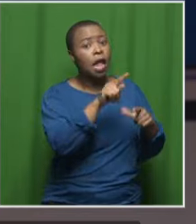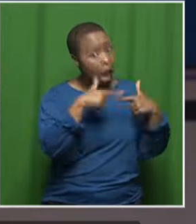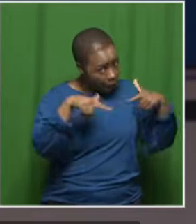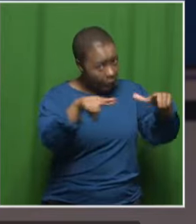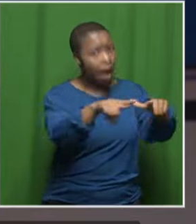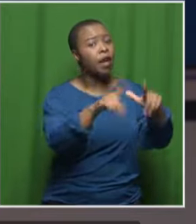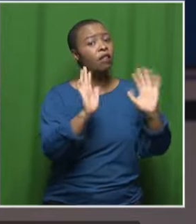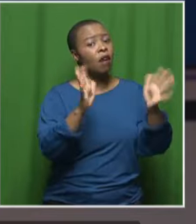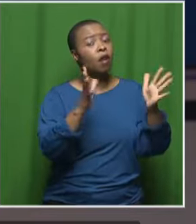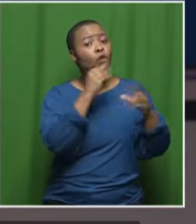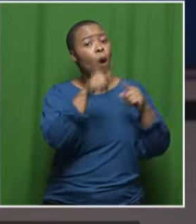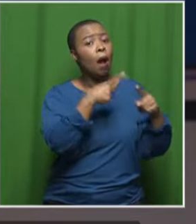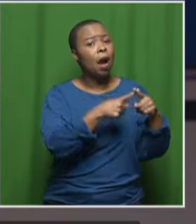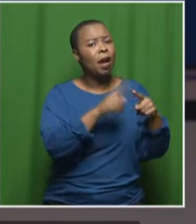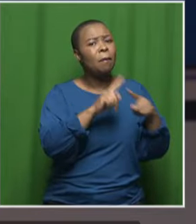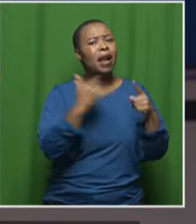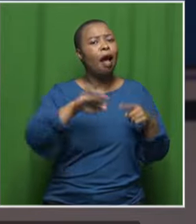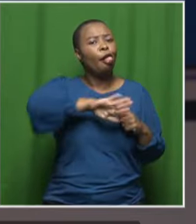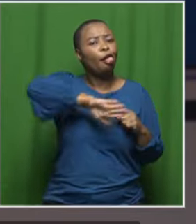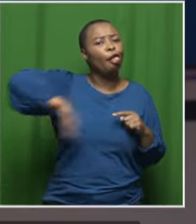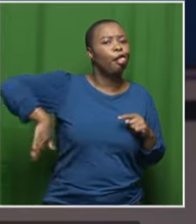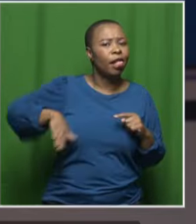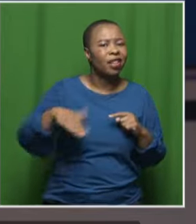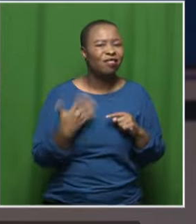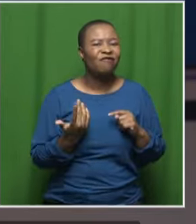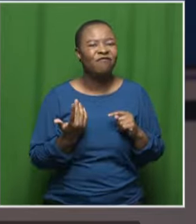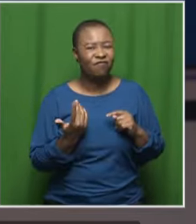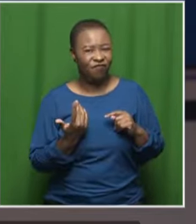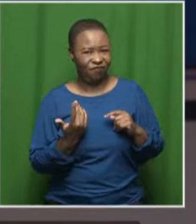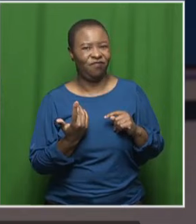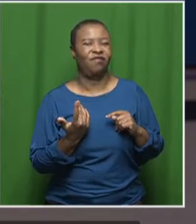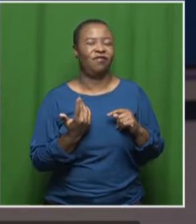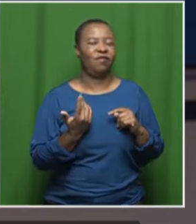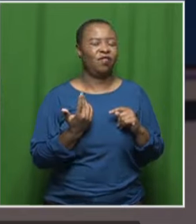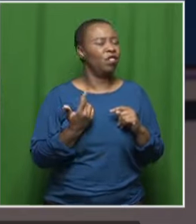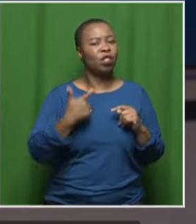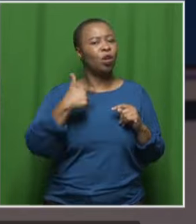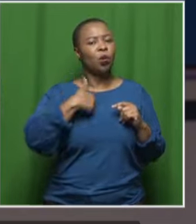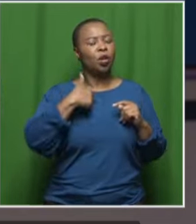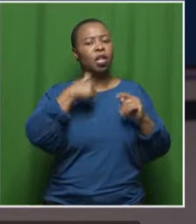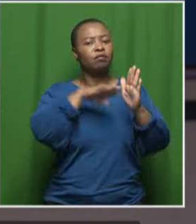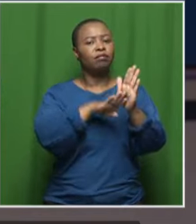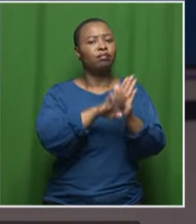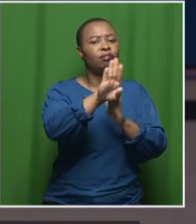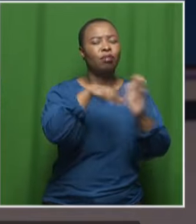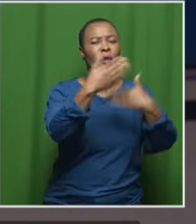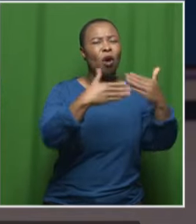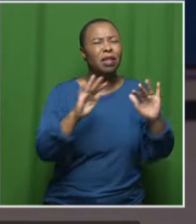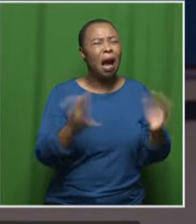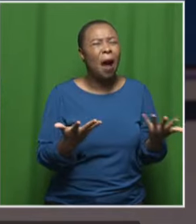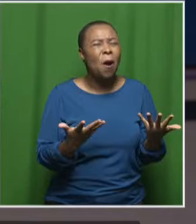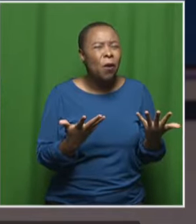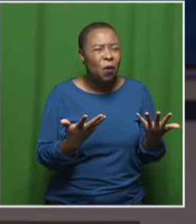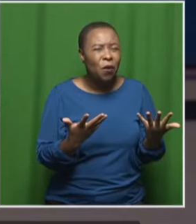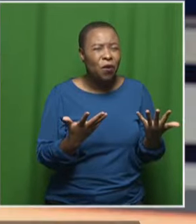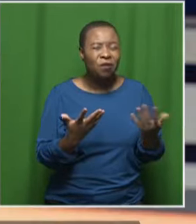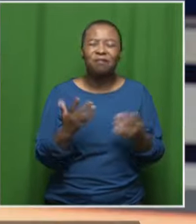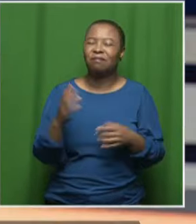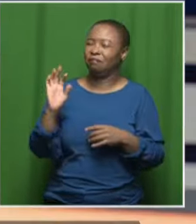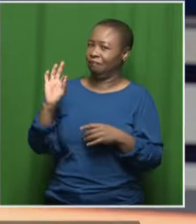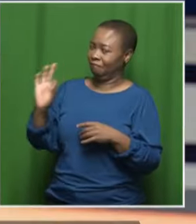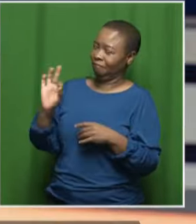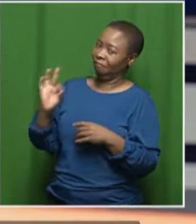but now it has been put in the back foot. Okay. And how do we progress? Right, right. Ms. Mji,